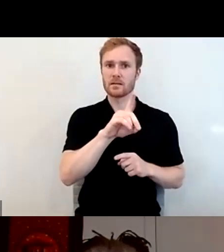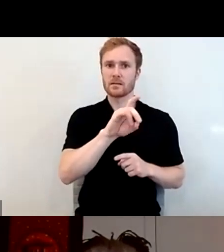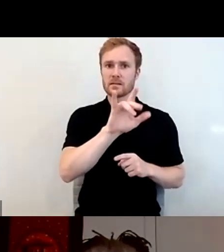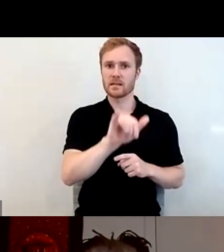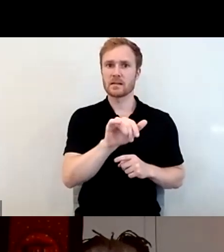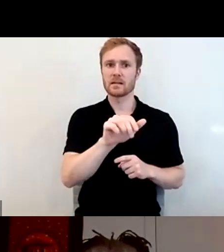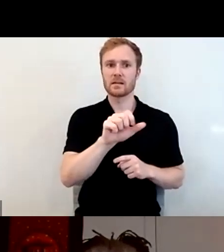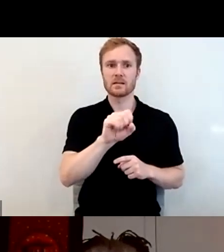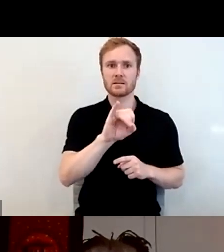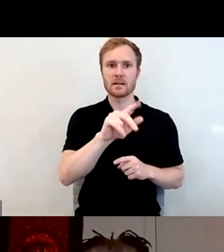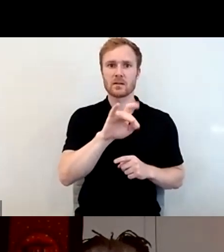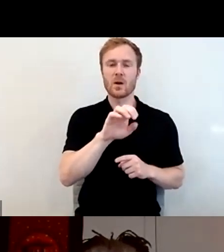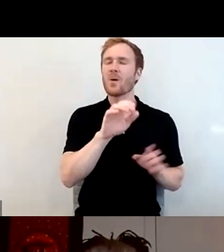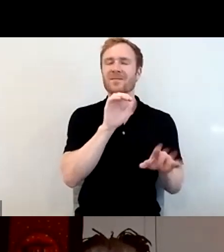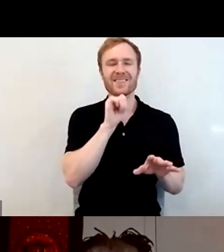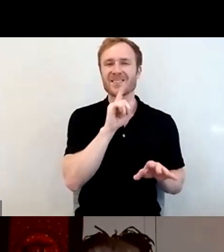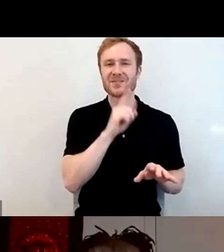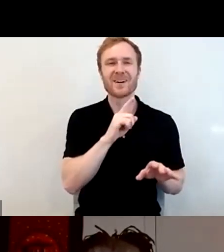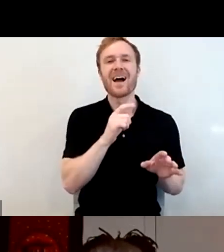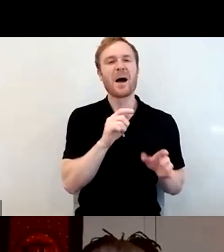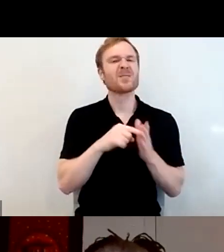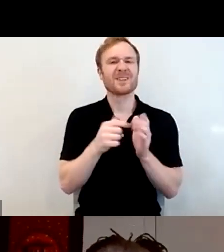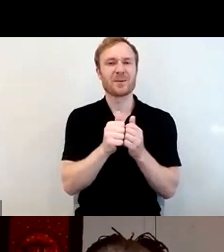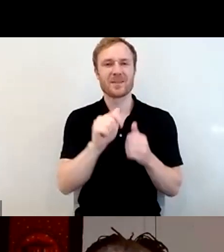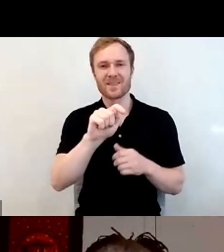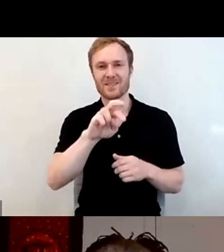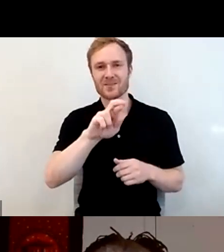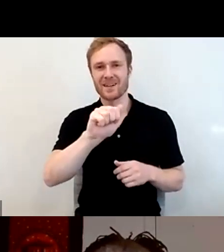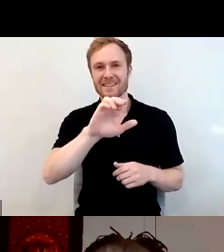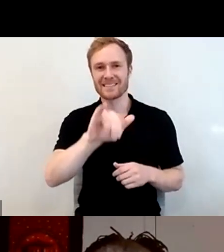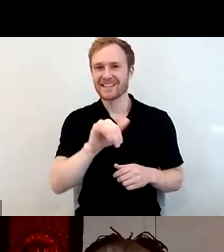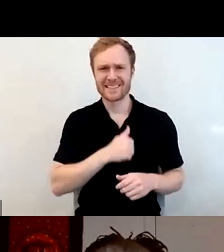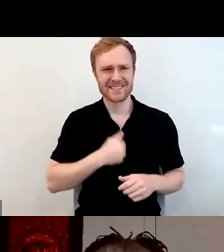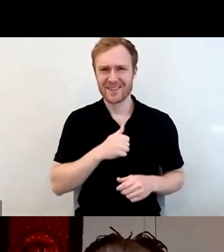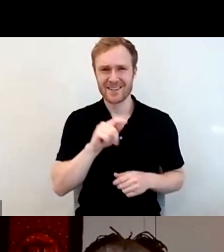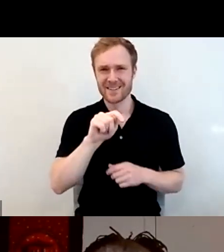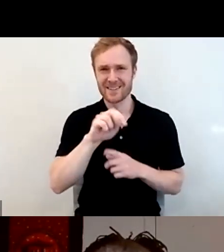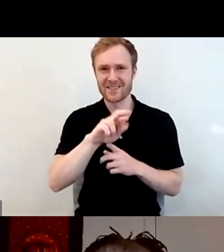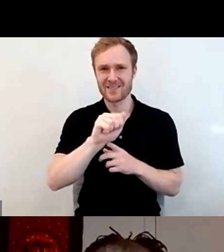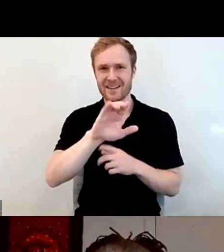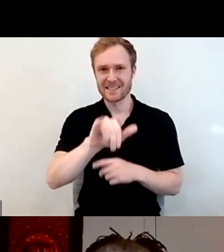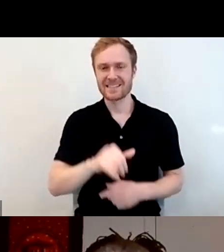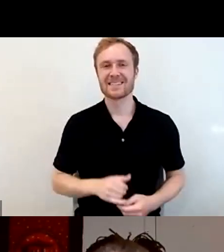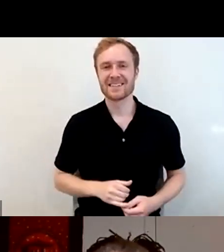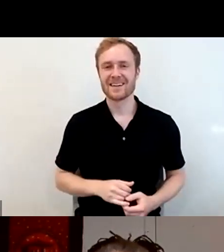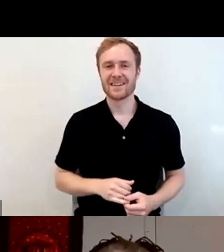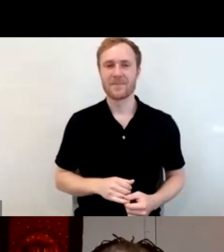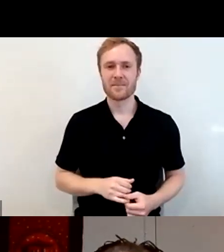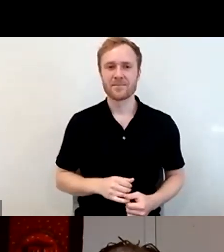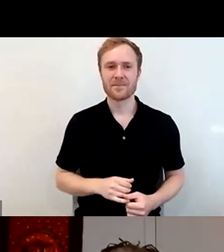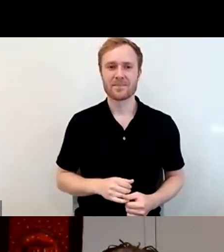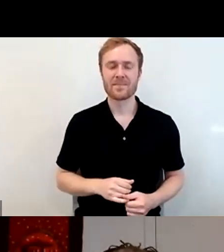Oh, that's not true. I'm starting with Tracy. And sorry, Tracy. So the first question